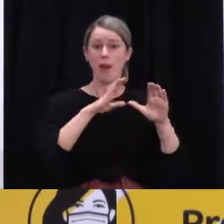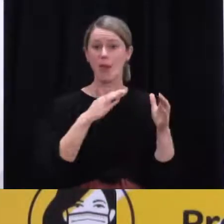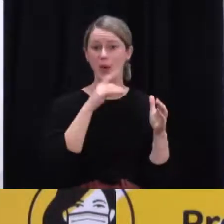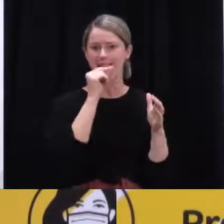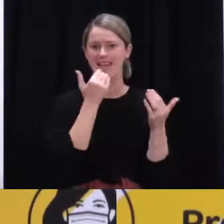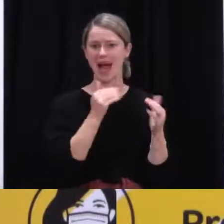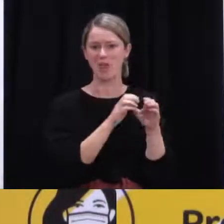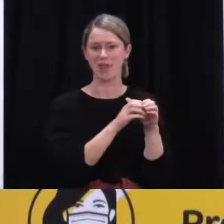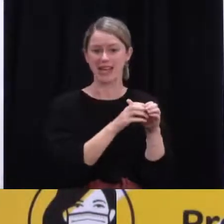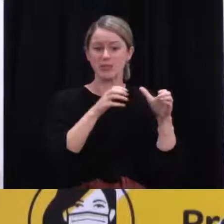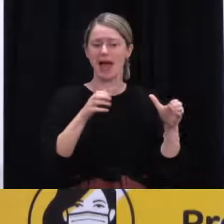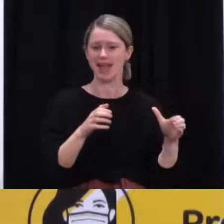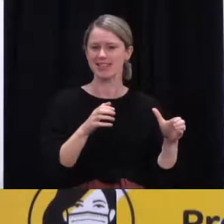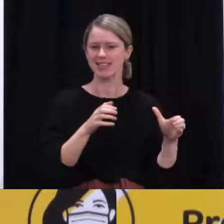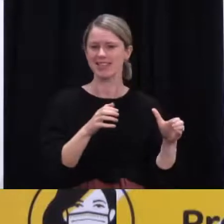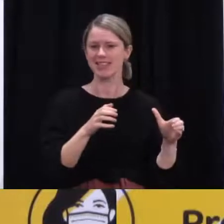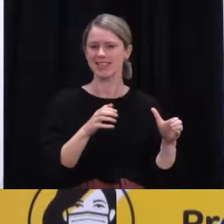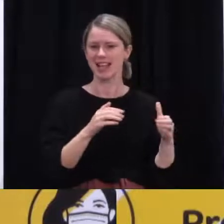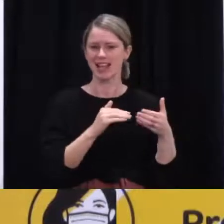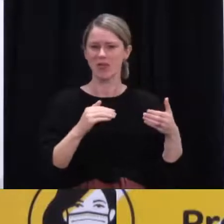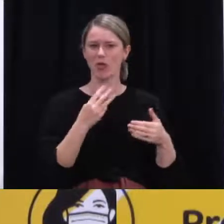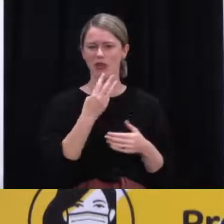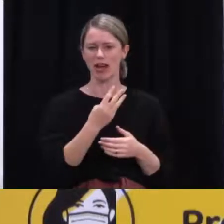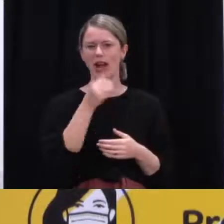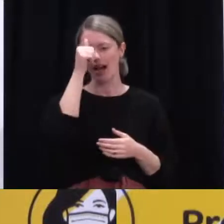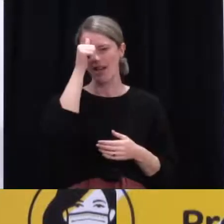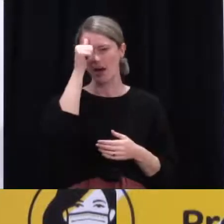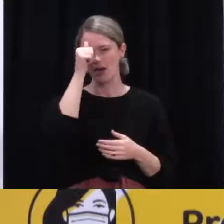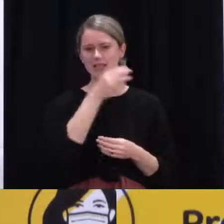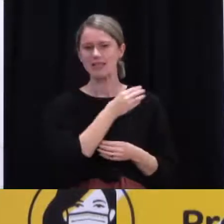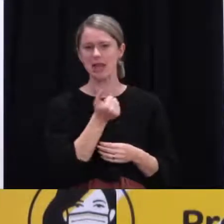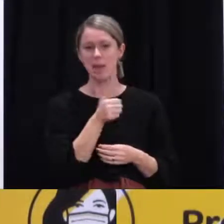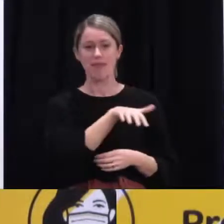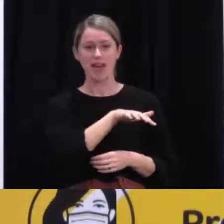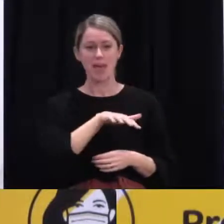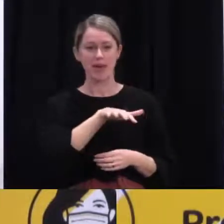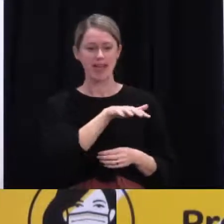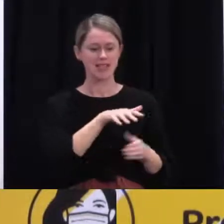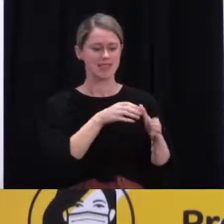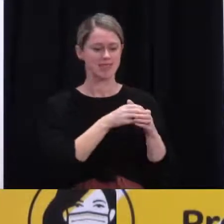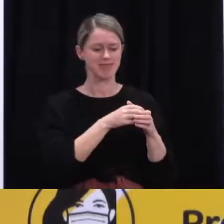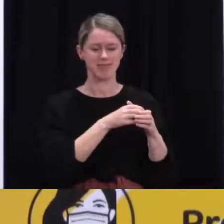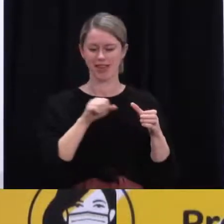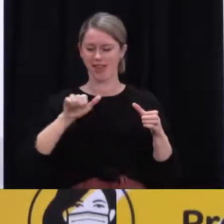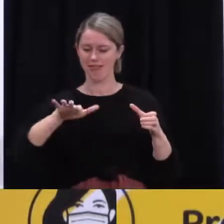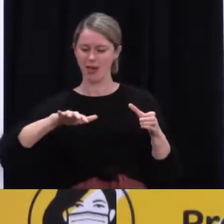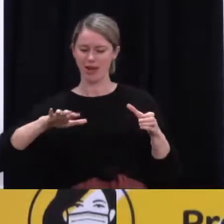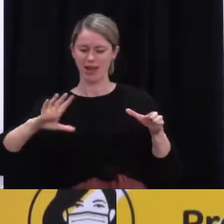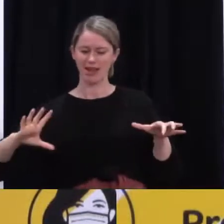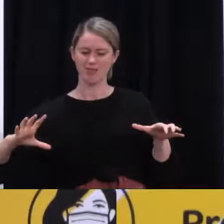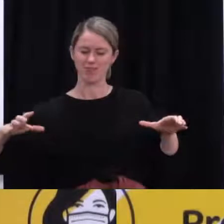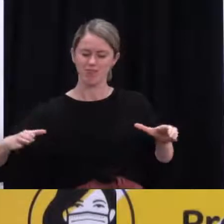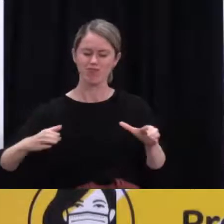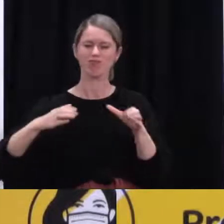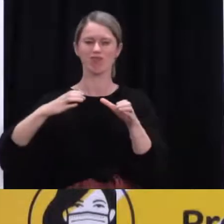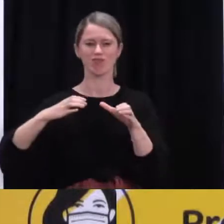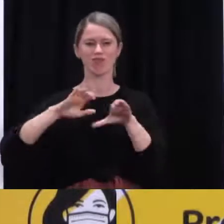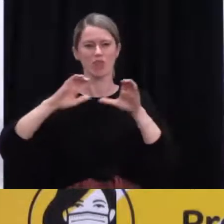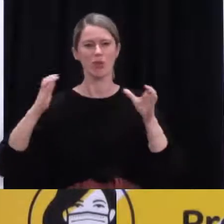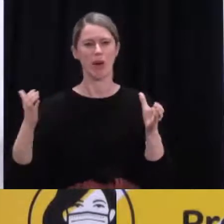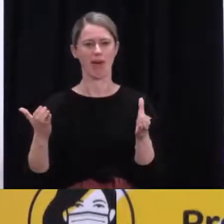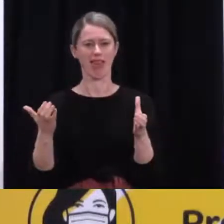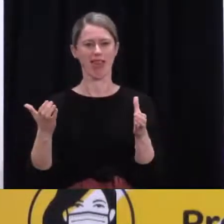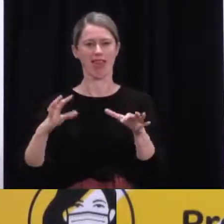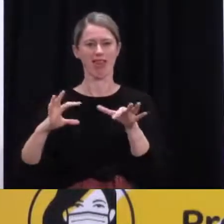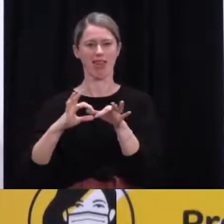bigger at alert level 3. I know that some families will be reconnecting their bubble, merging their bubbles at level 3 as